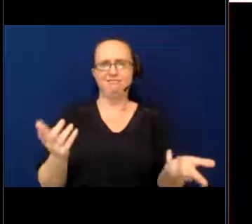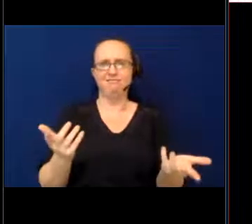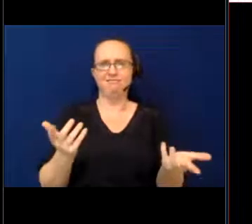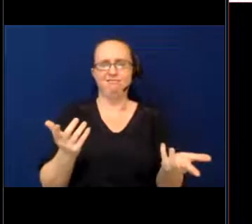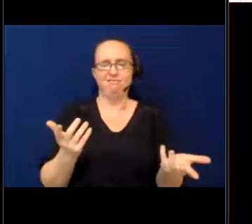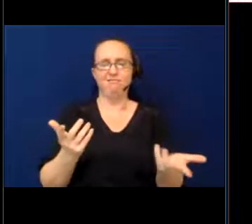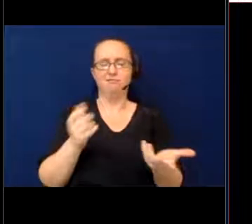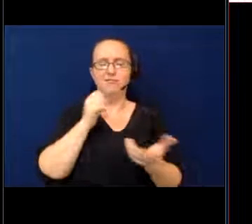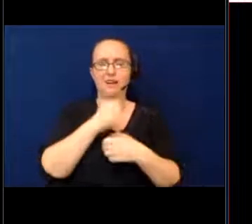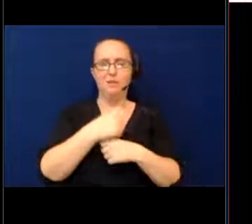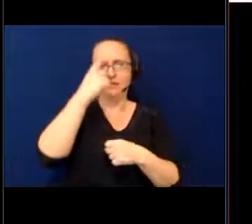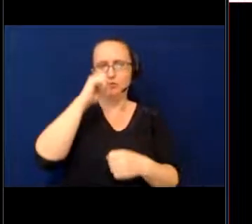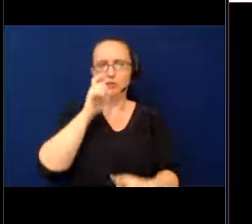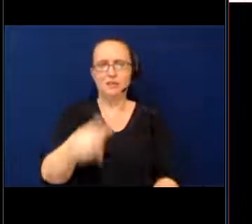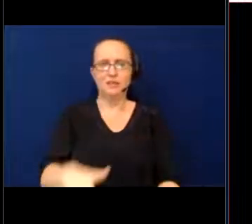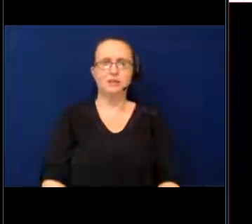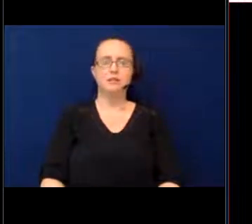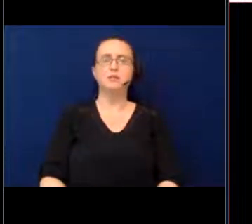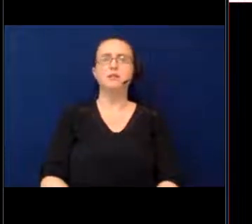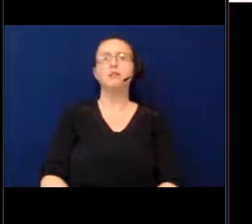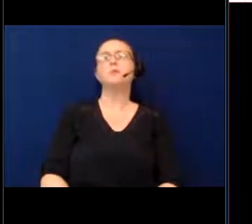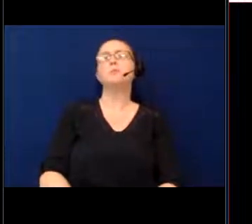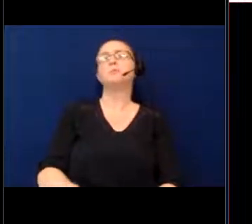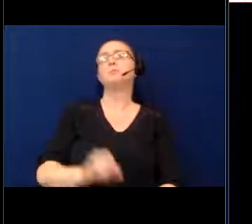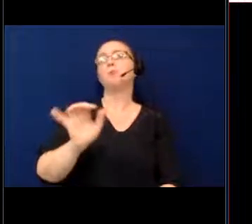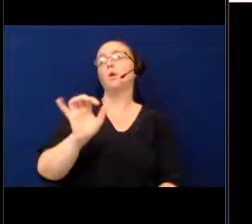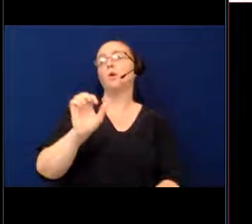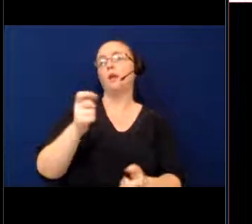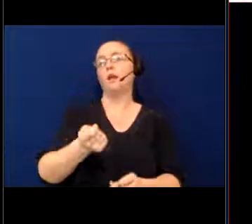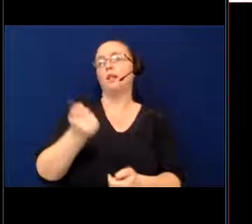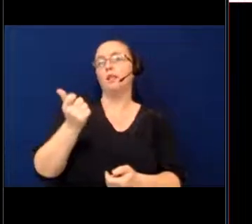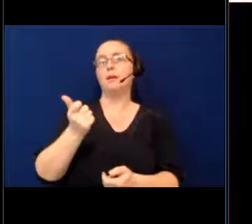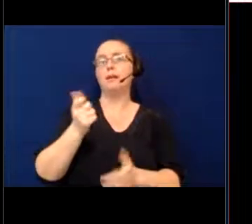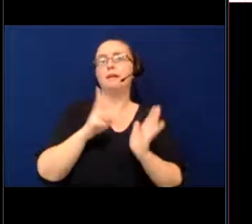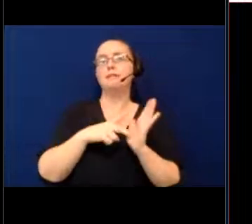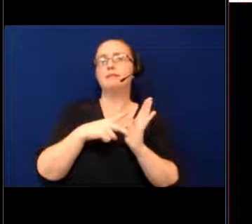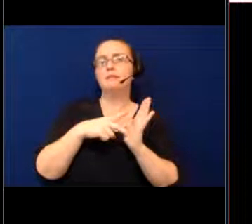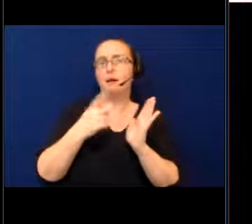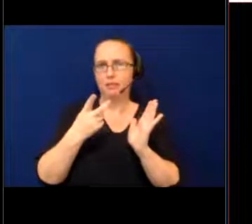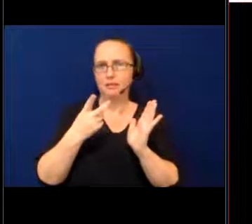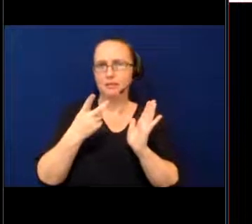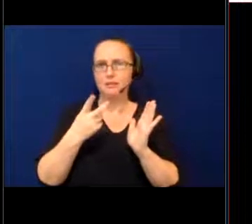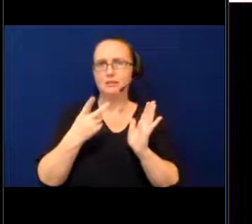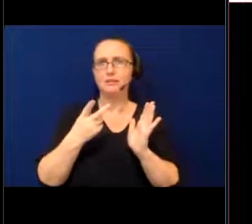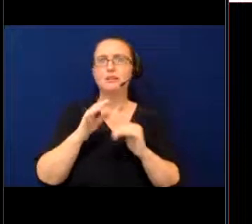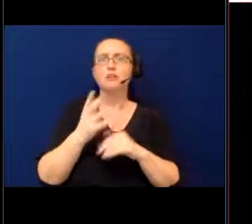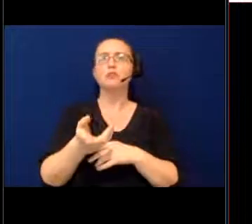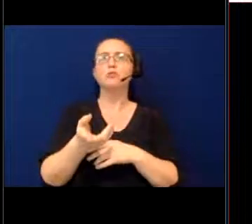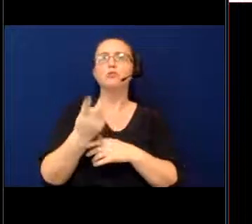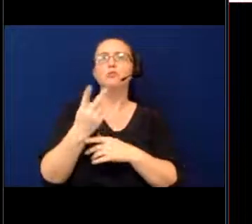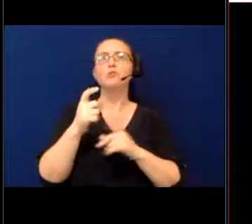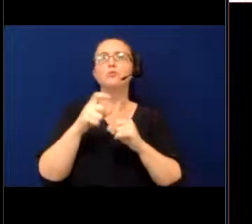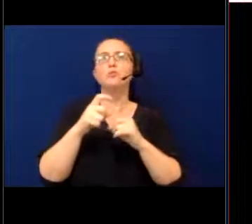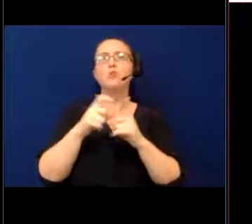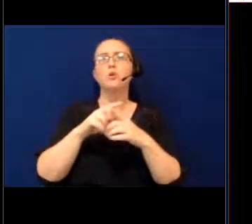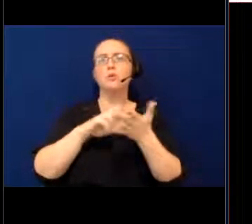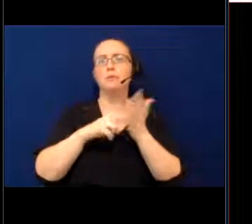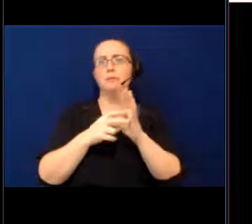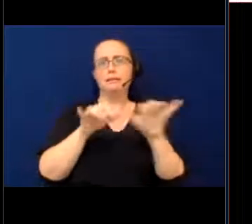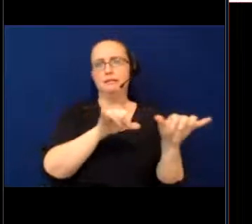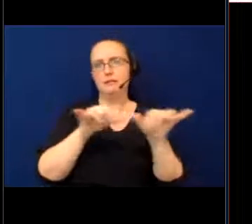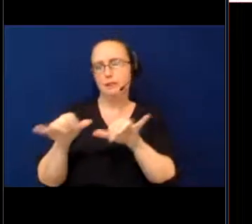sense. We can also eliminate common doublets. Common doublets are 2 words that mean the same thing. So you